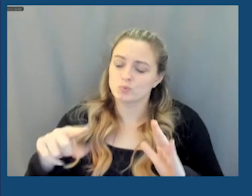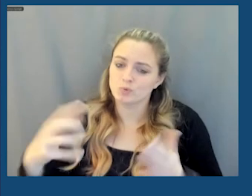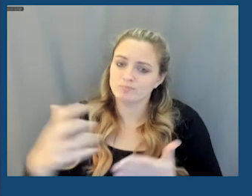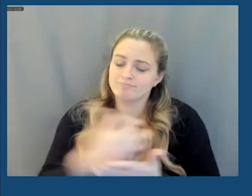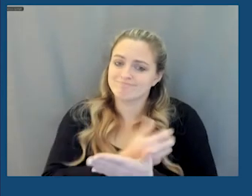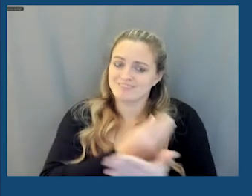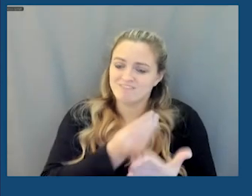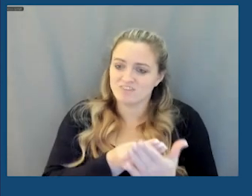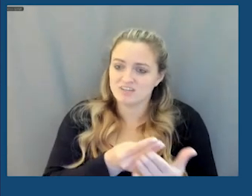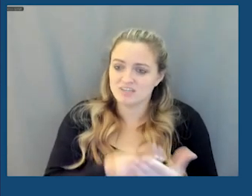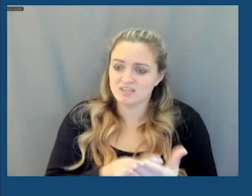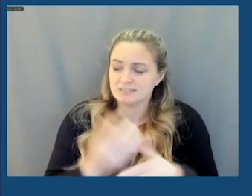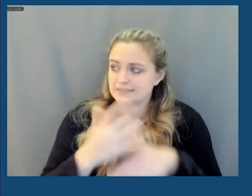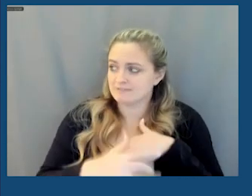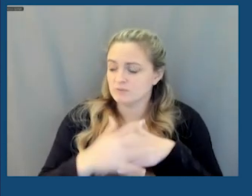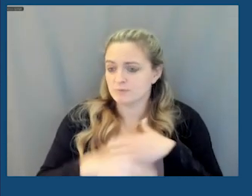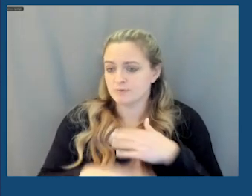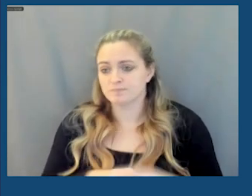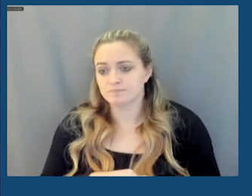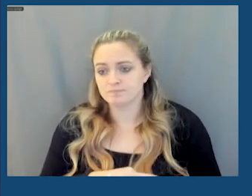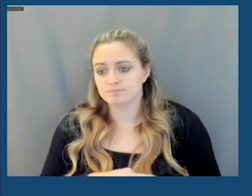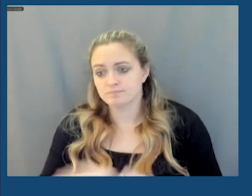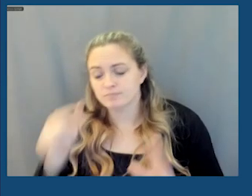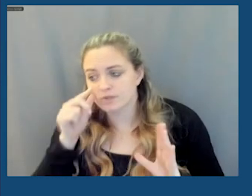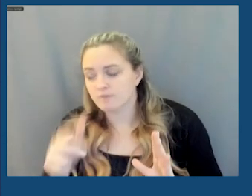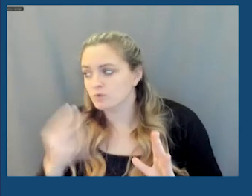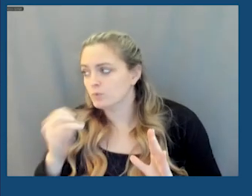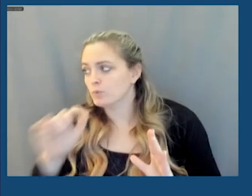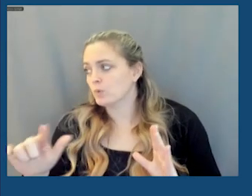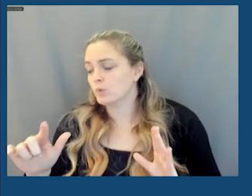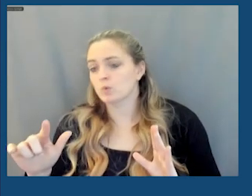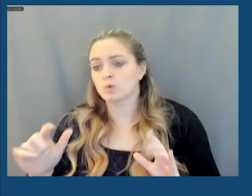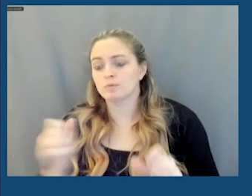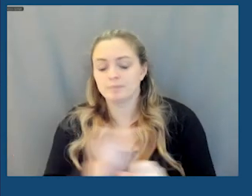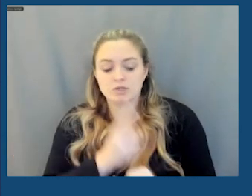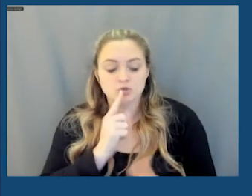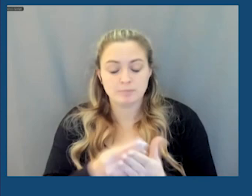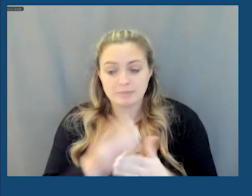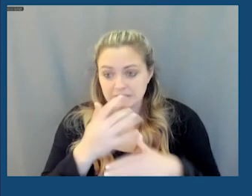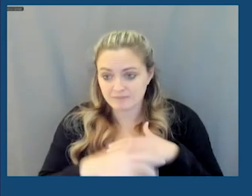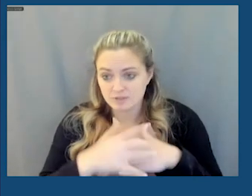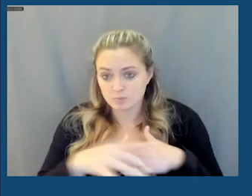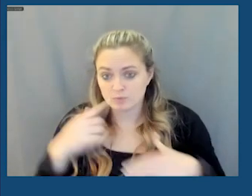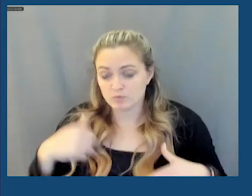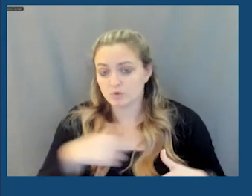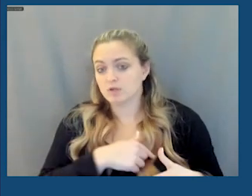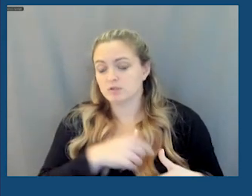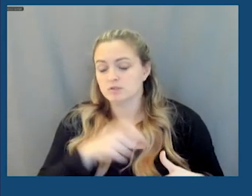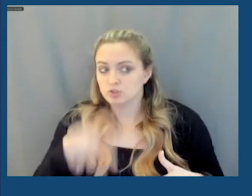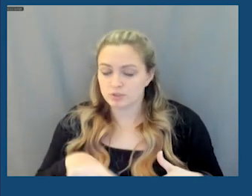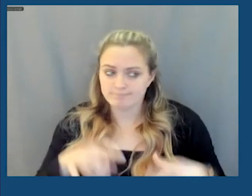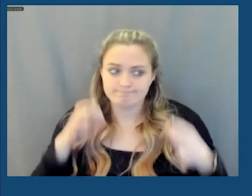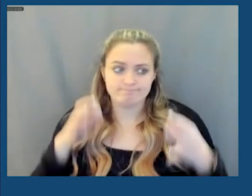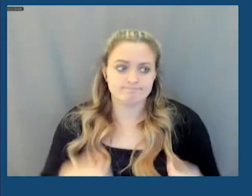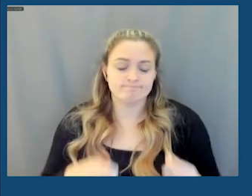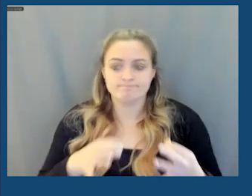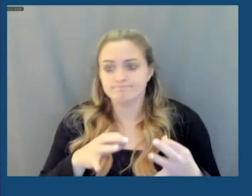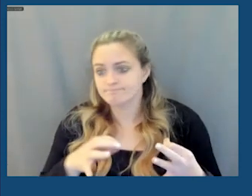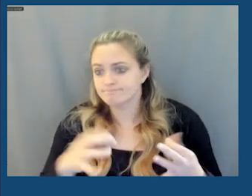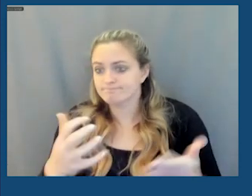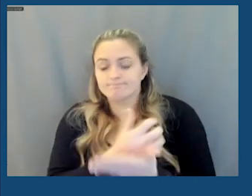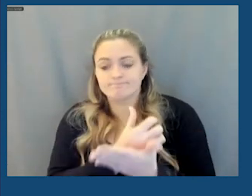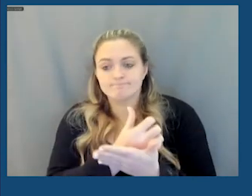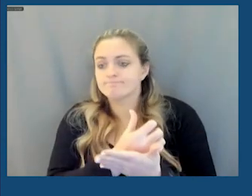funding that is available. Governor Hochul has made this funding available to us. We should absolutely take advantage of it. It